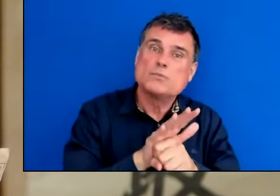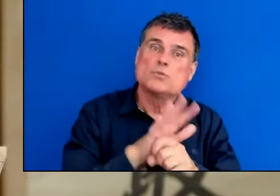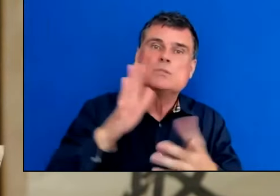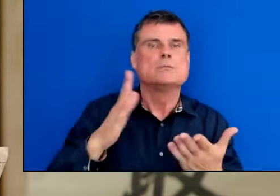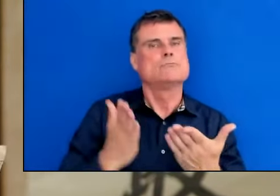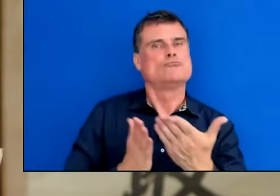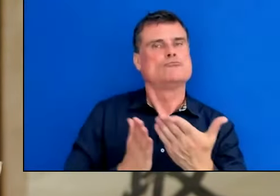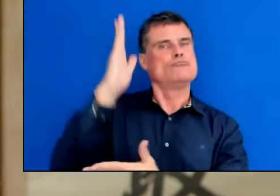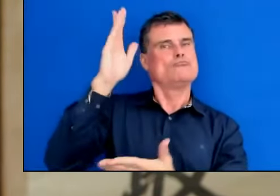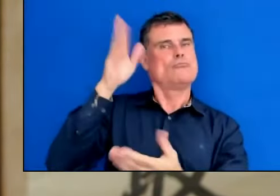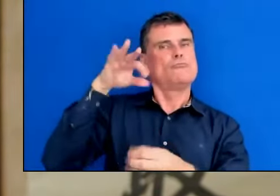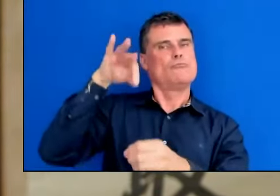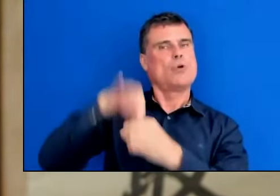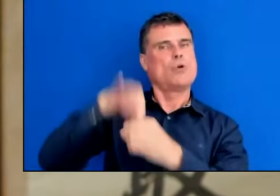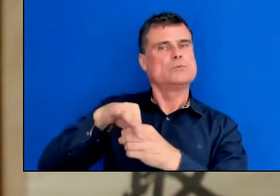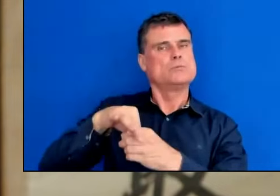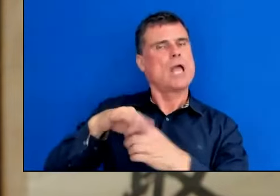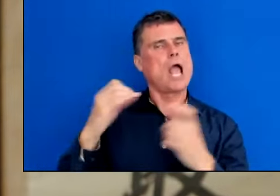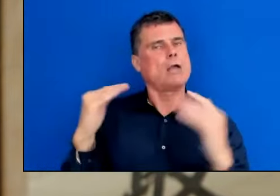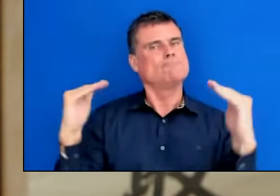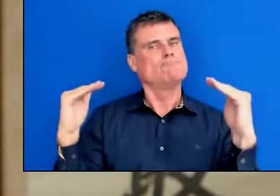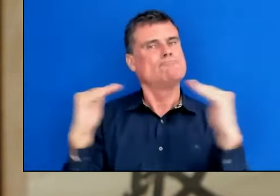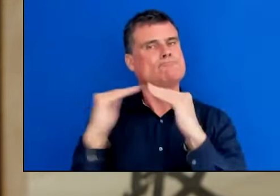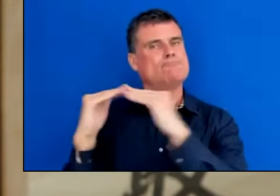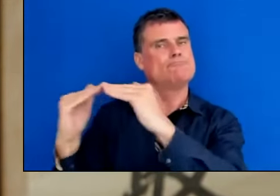tolerance and freedom of human thought.